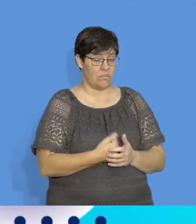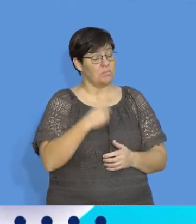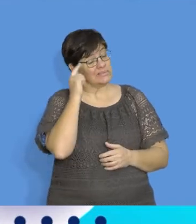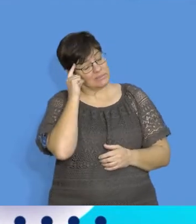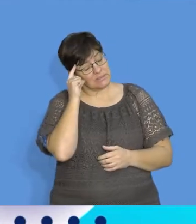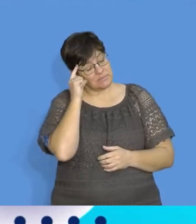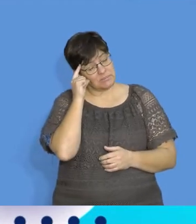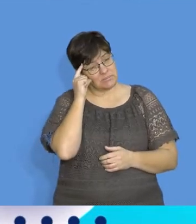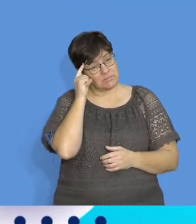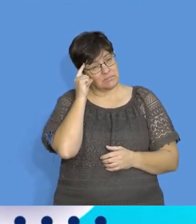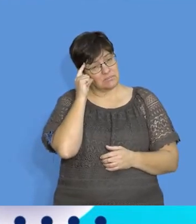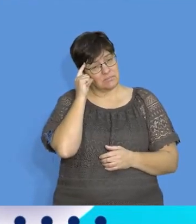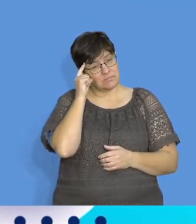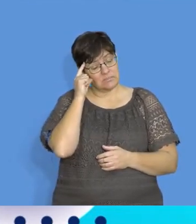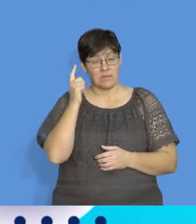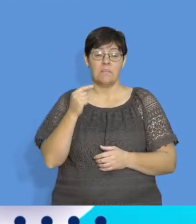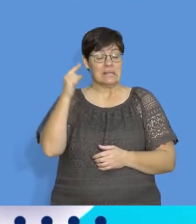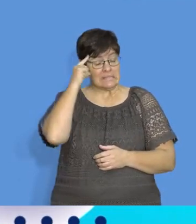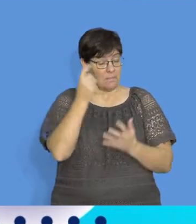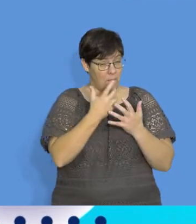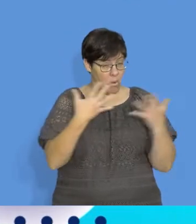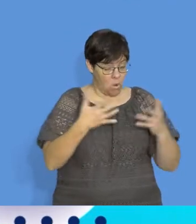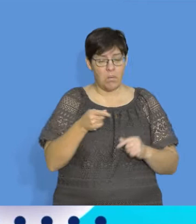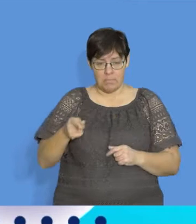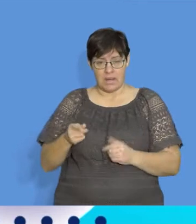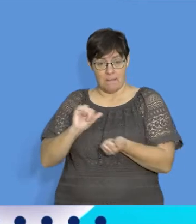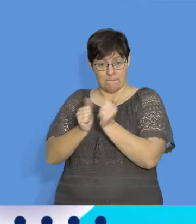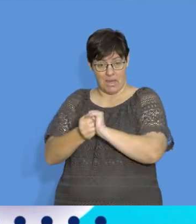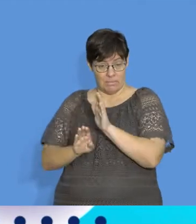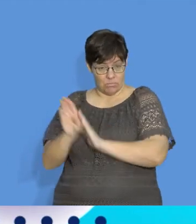I sleep, will my maths marks improve?